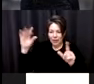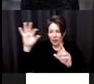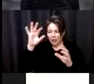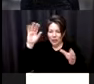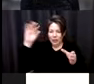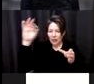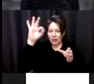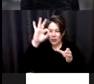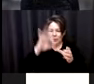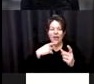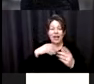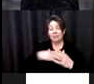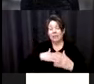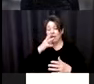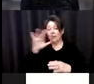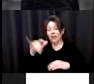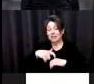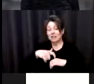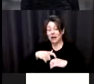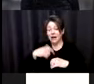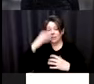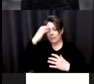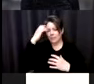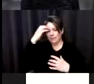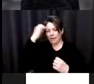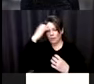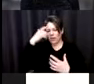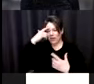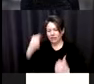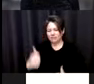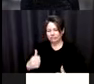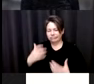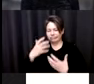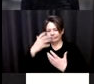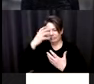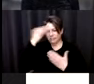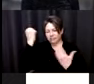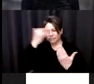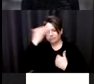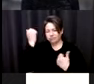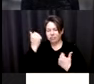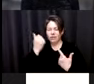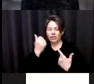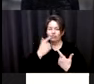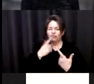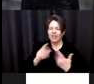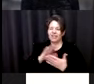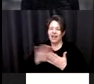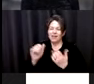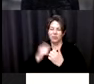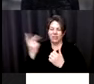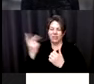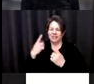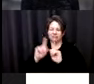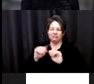with my mom, who was aging and suffering from memory loss. So it was a quiet respite for both of us. Not